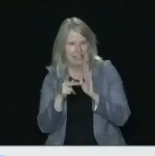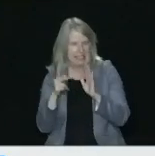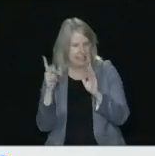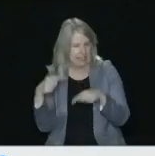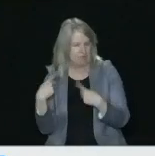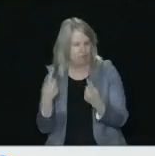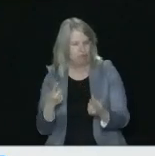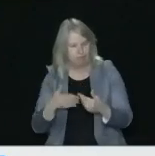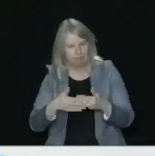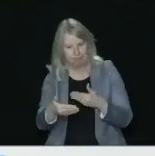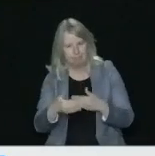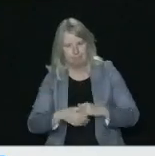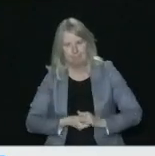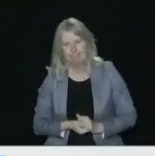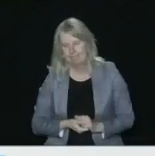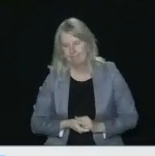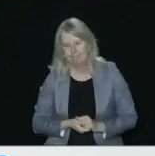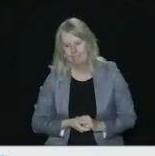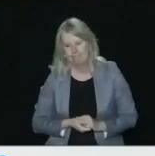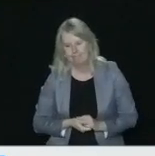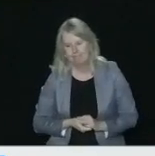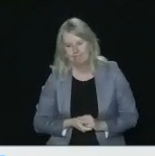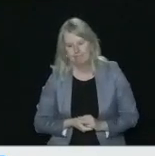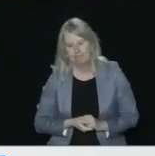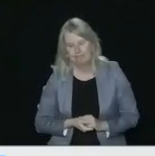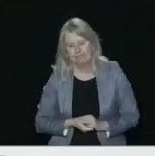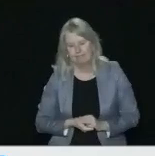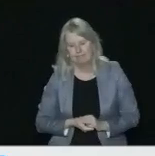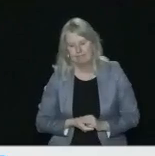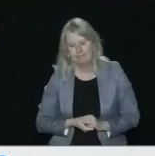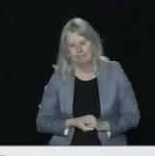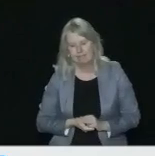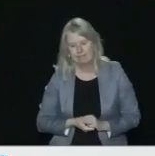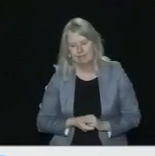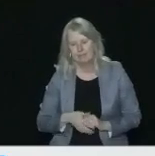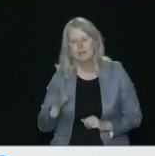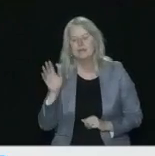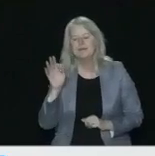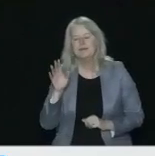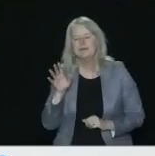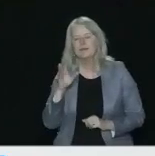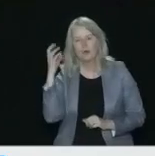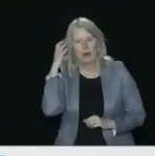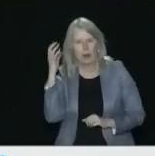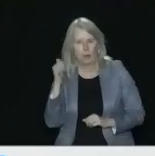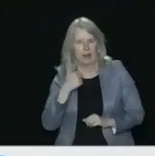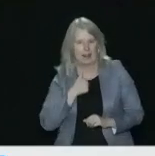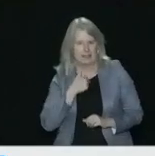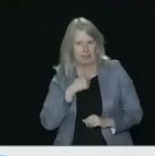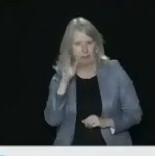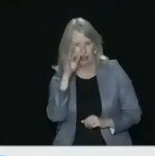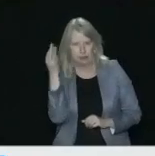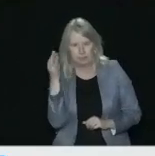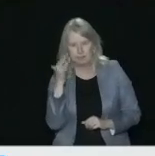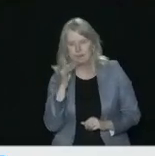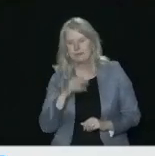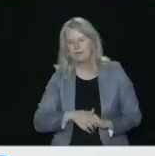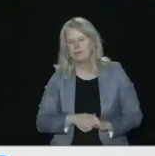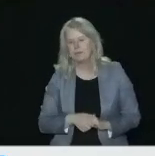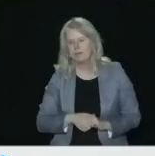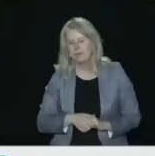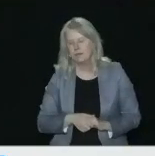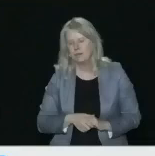as a follow-up, I just wanted to ask about FACT's role when it comes to the federal jurisdiction and some of the restrictions